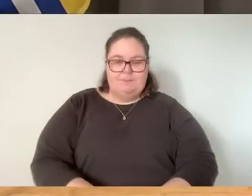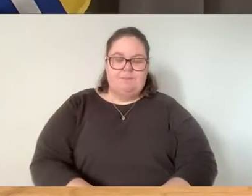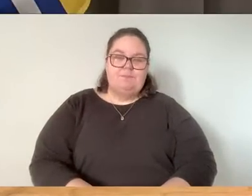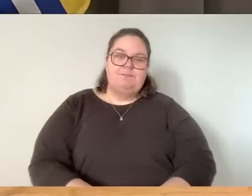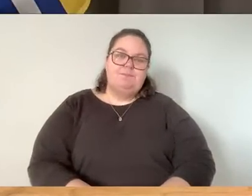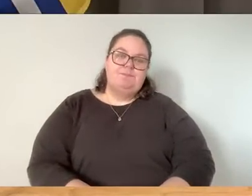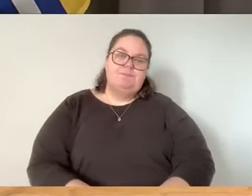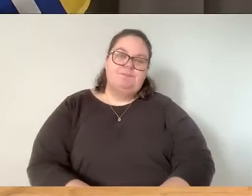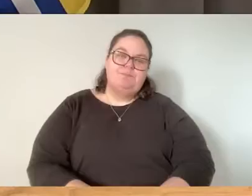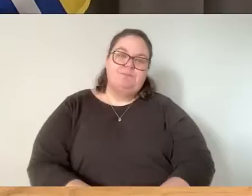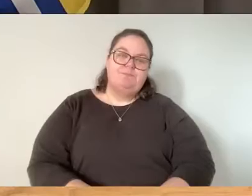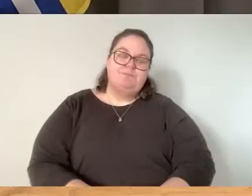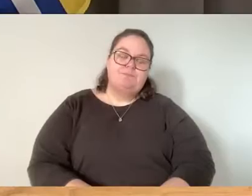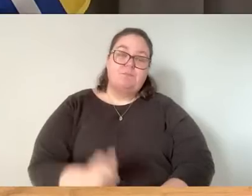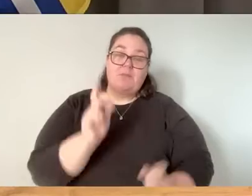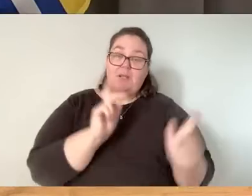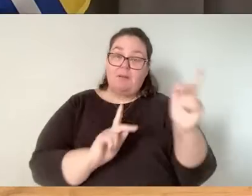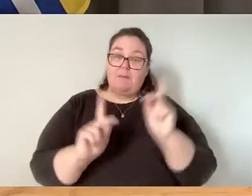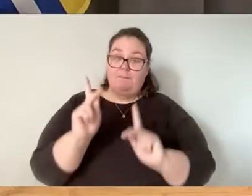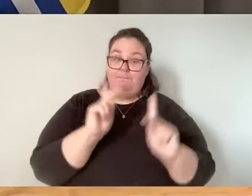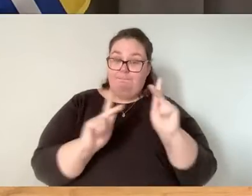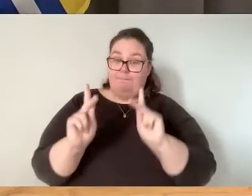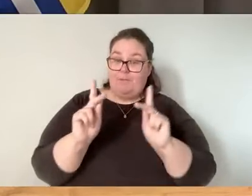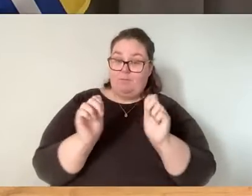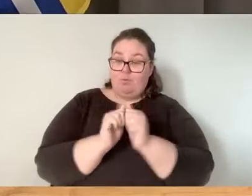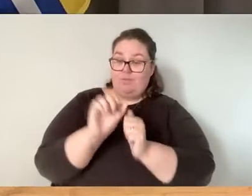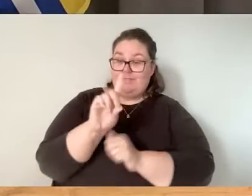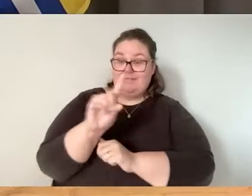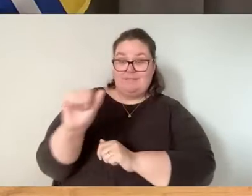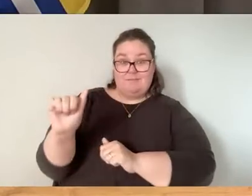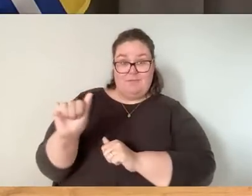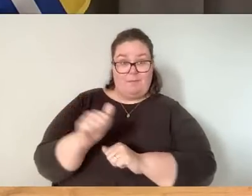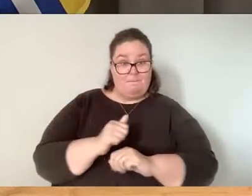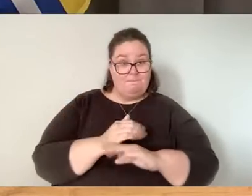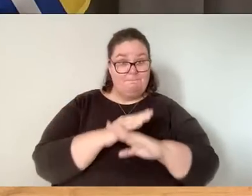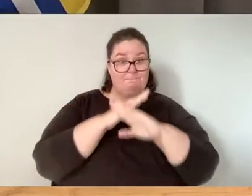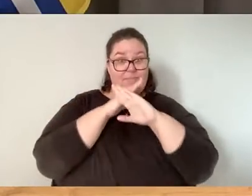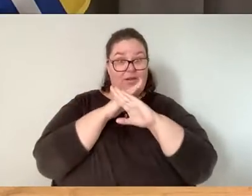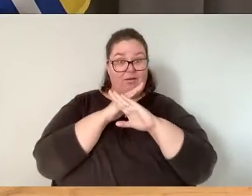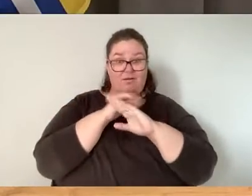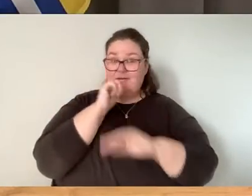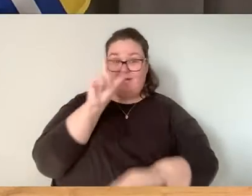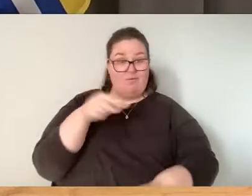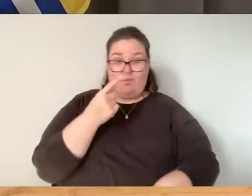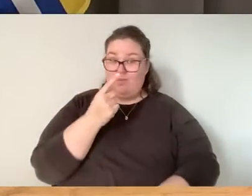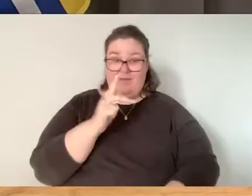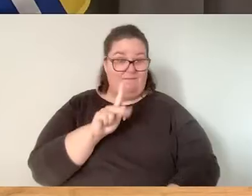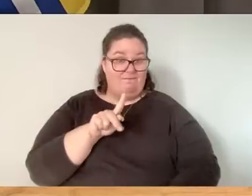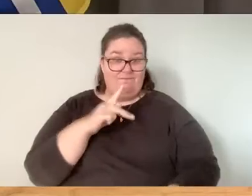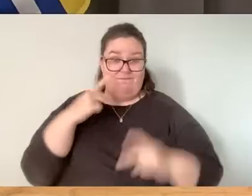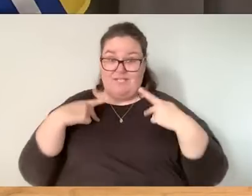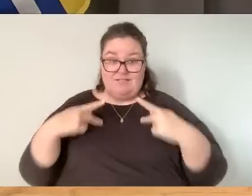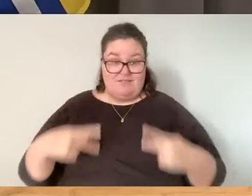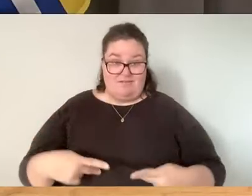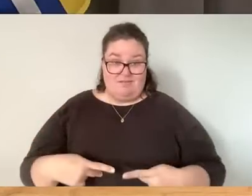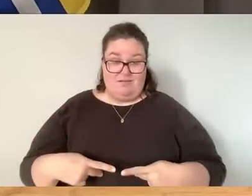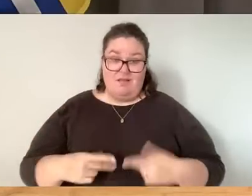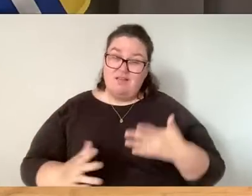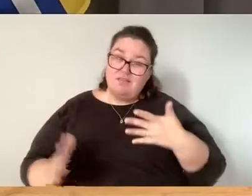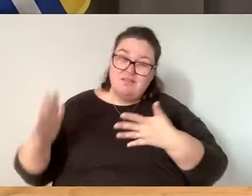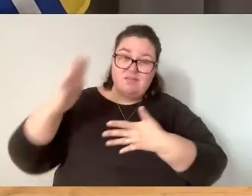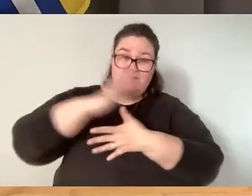for people with disabilities, barriers can be more than physical. Attitudes can be the greatest barrier of